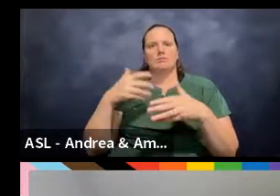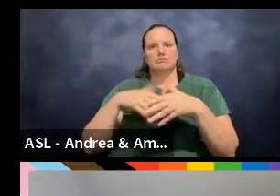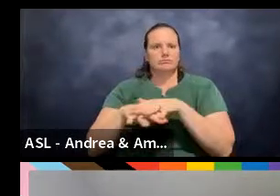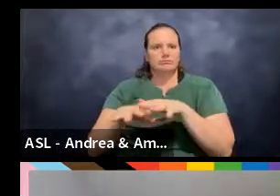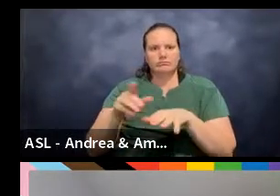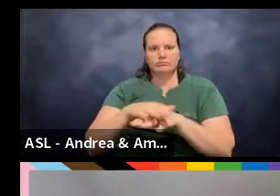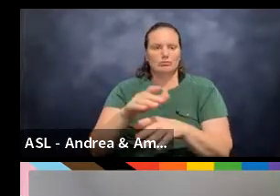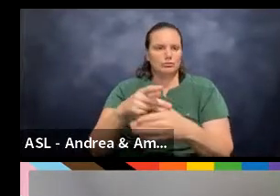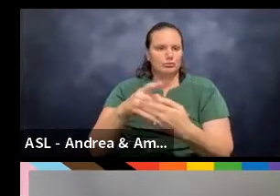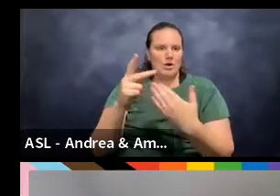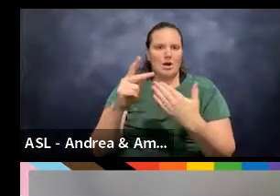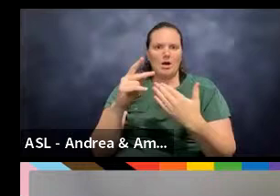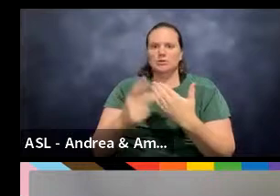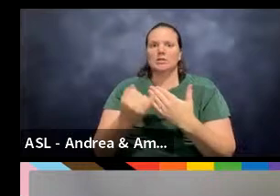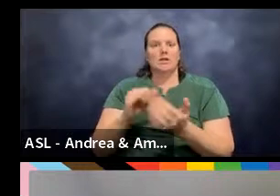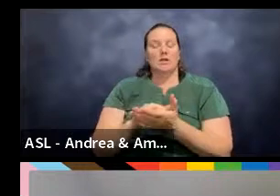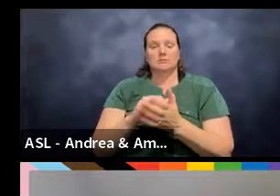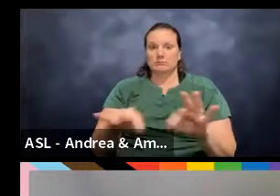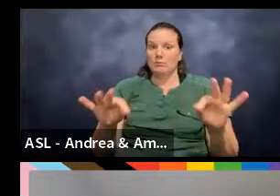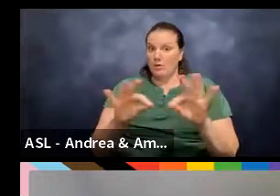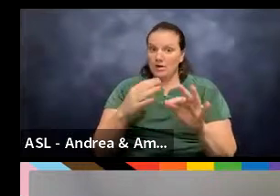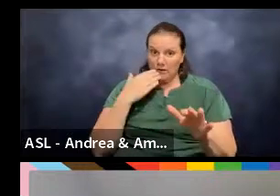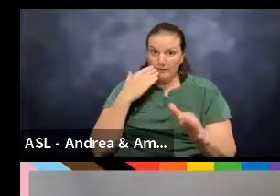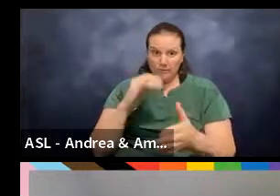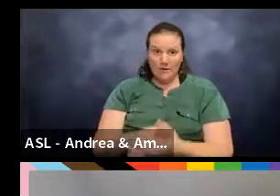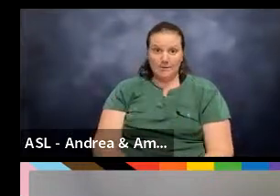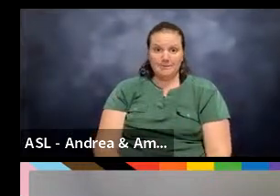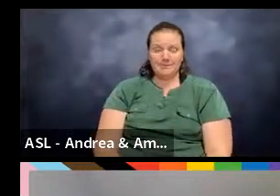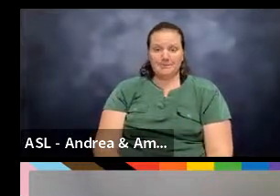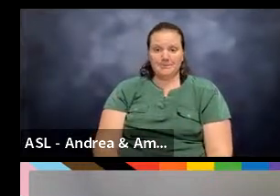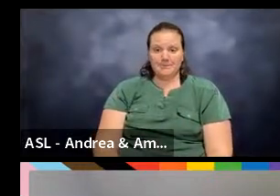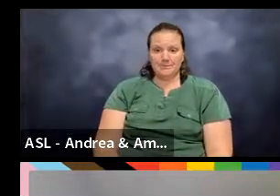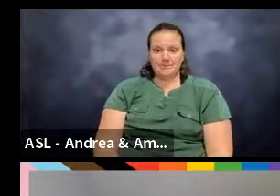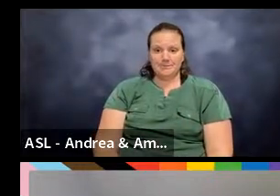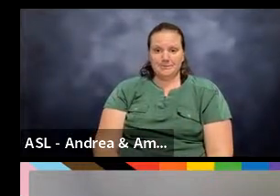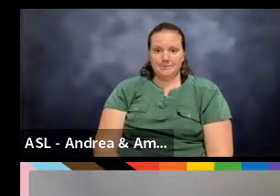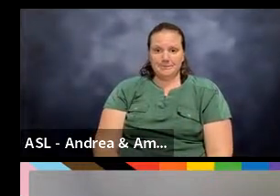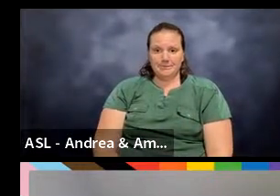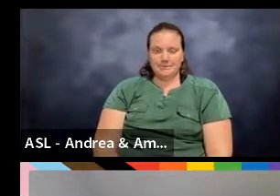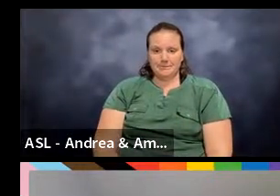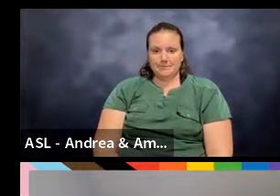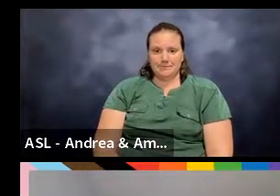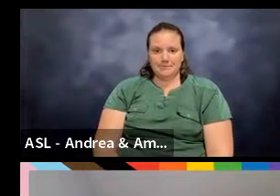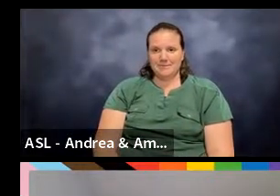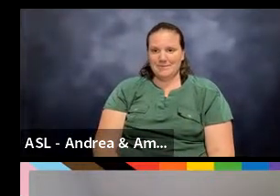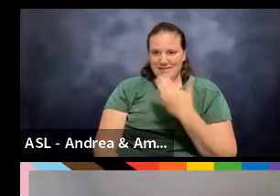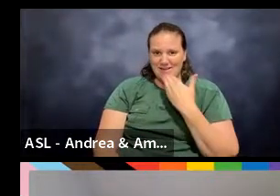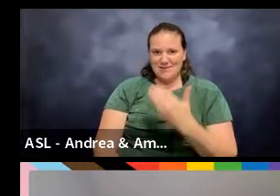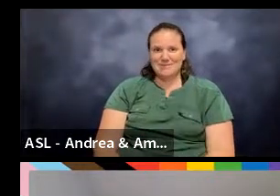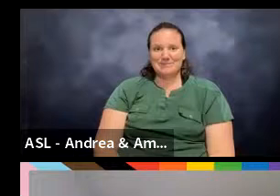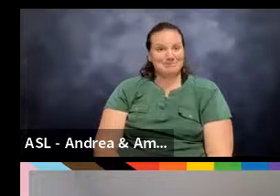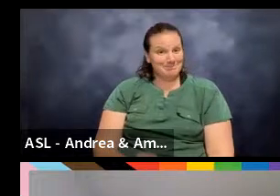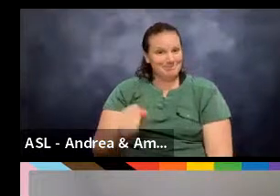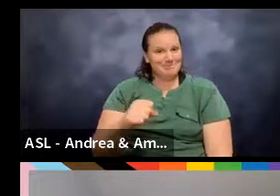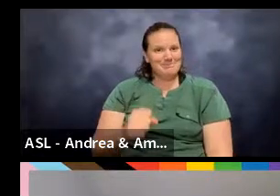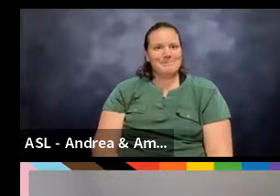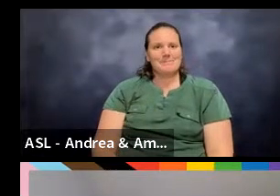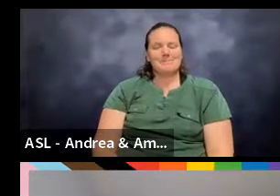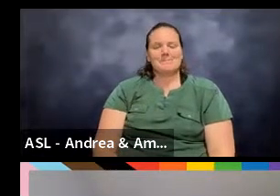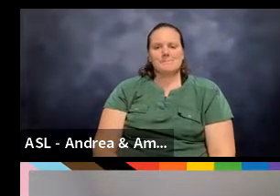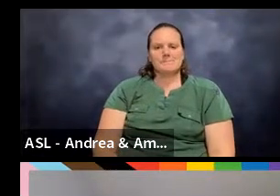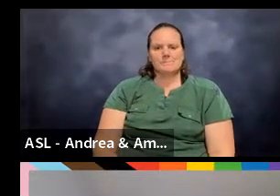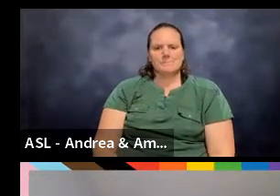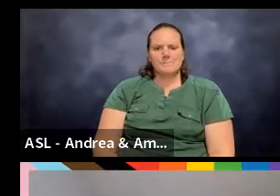and this is really a critical element. So thank you for that. Next up, absolutely, thank you. Next up, we have Kadina.